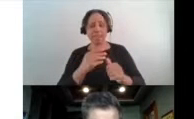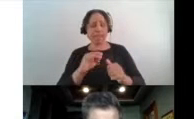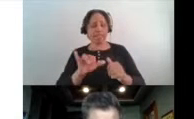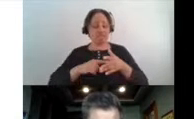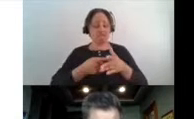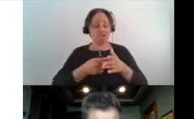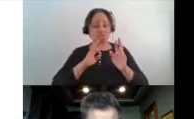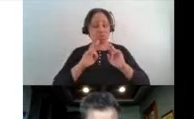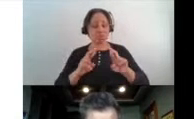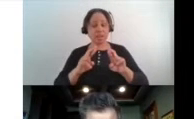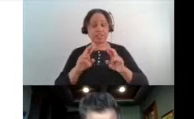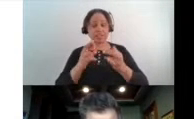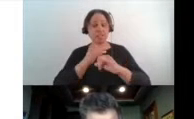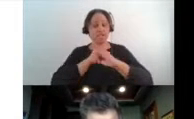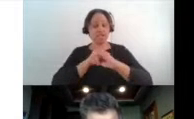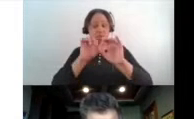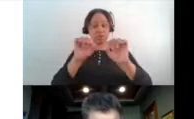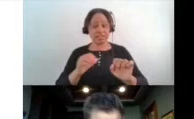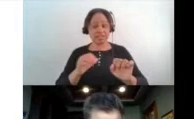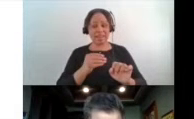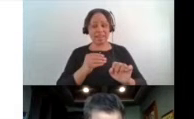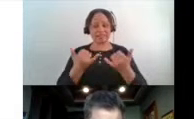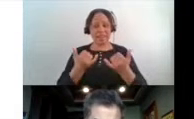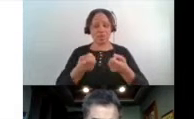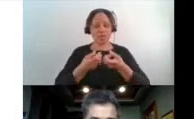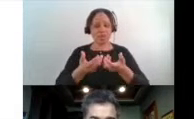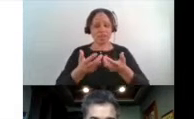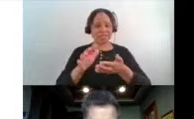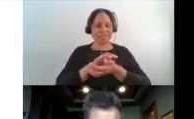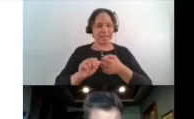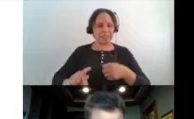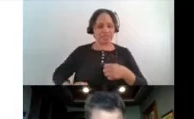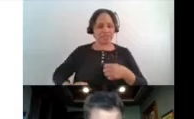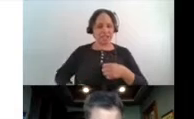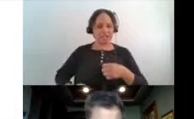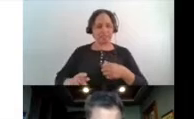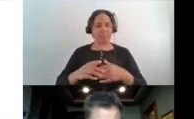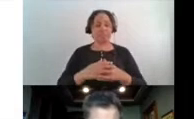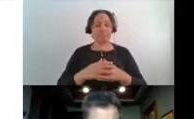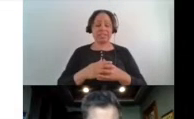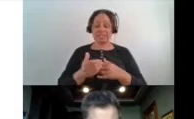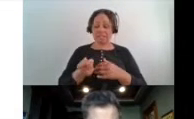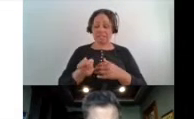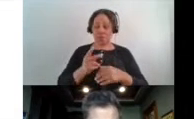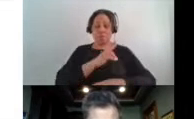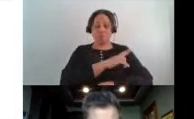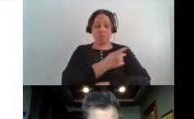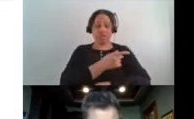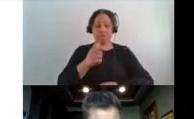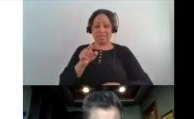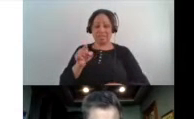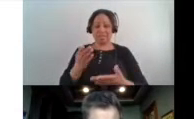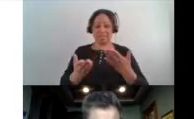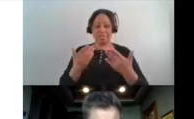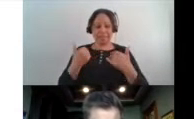immune system causes collateral damage in the kidney. And then a smaller proportion of patients may have a genetic mutation that's